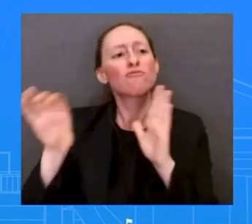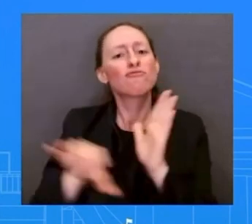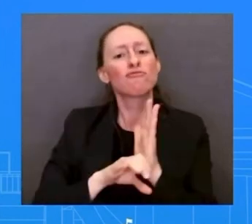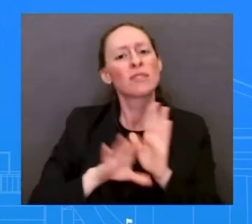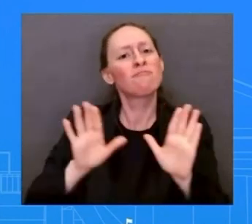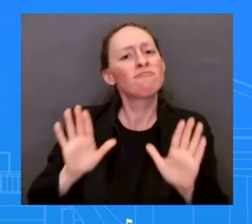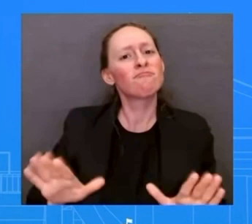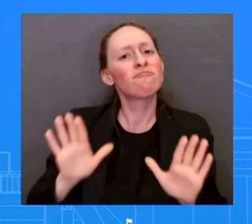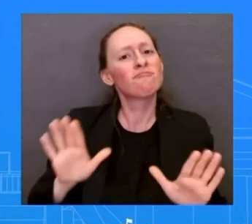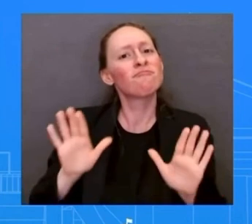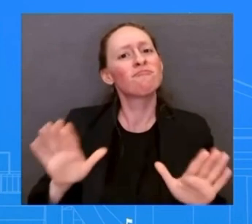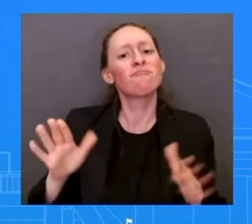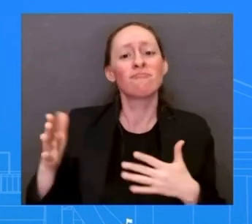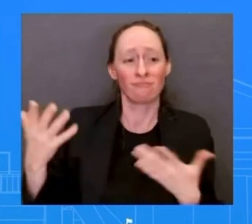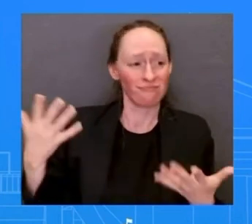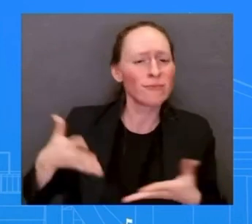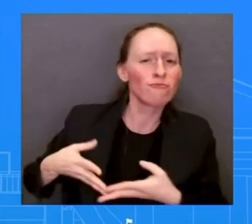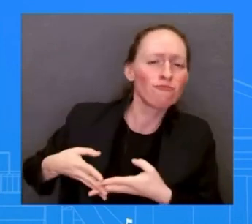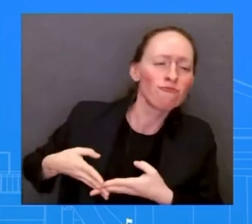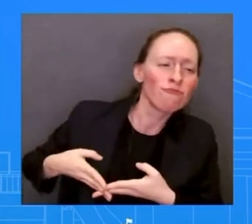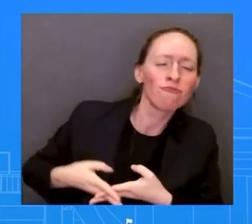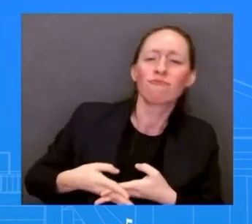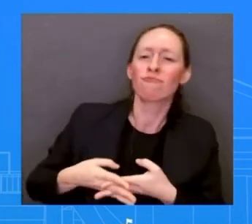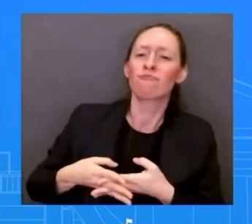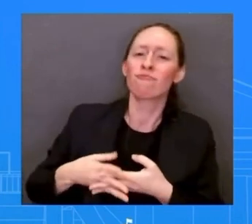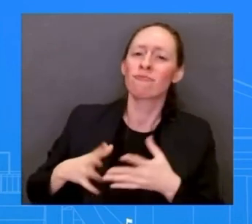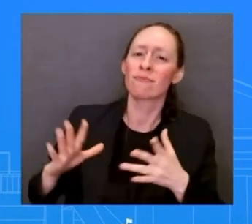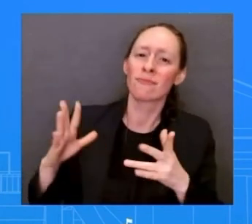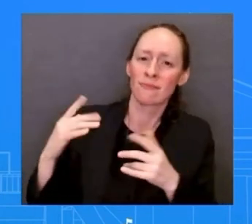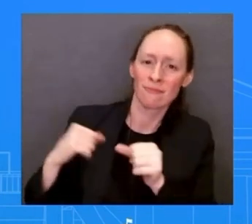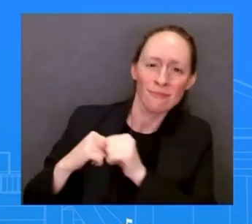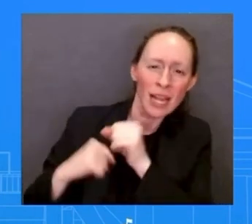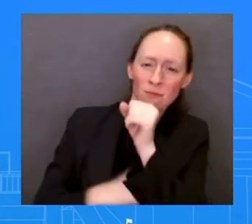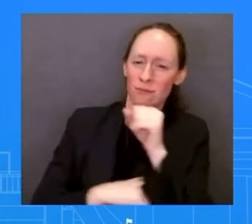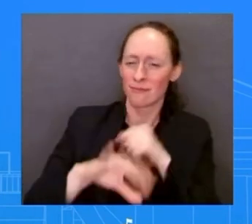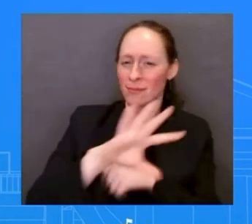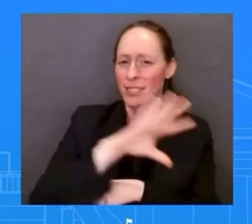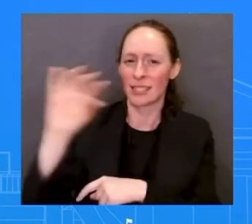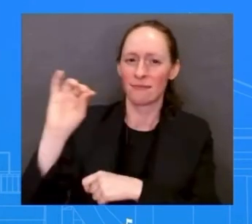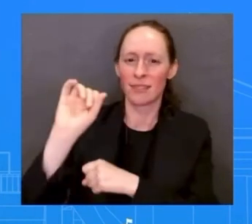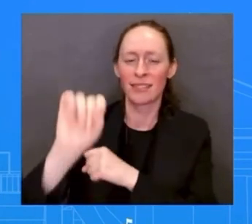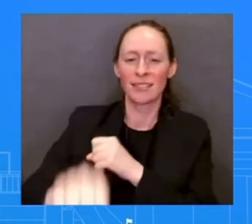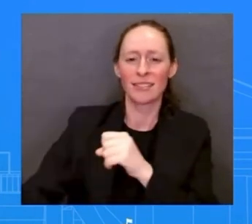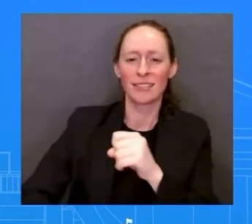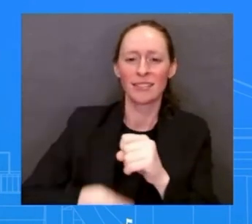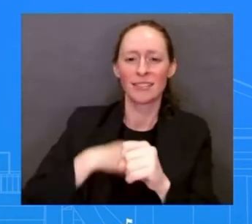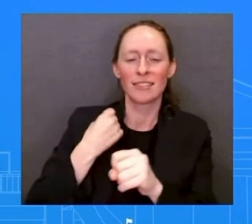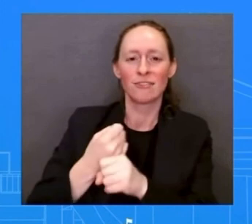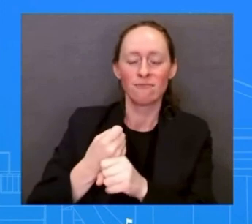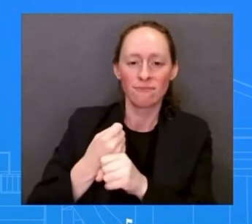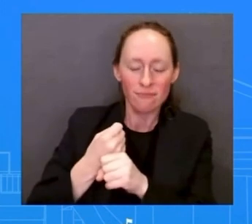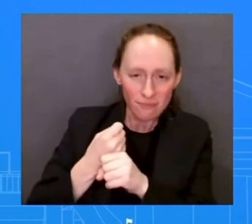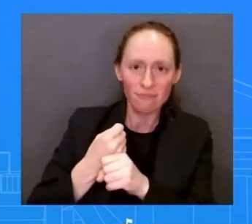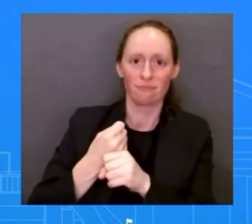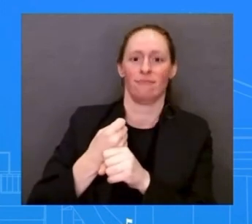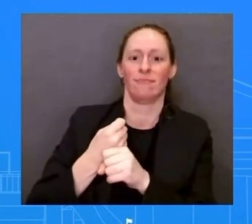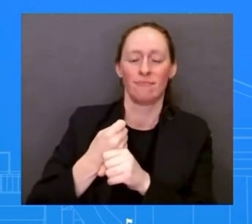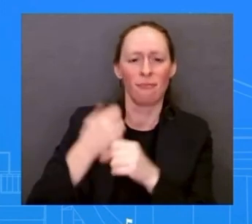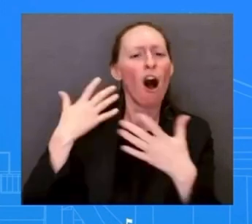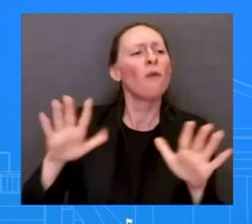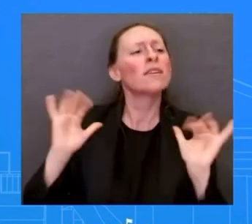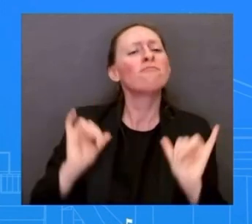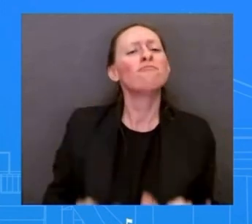You know, some of these decisions on these big kind of items that have been reversed were decided by both Republicans and